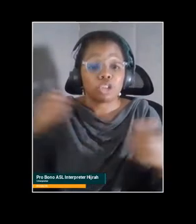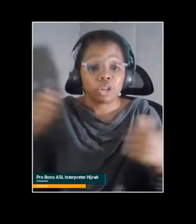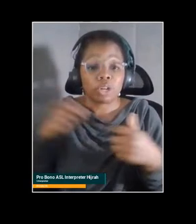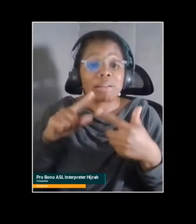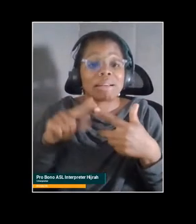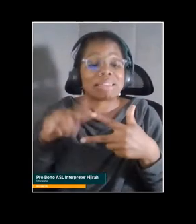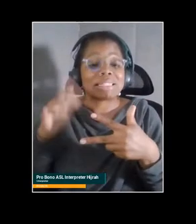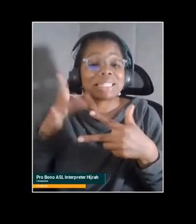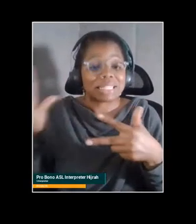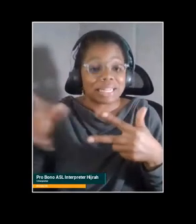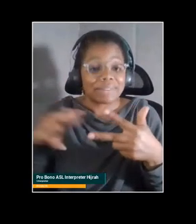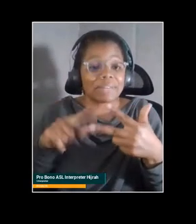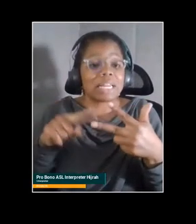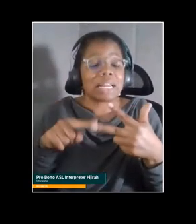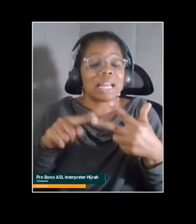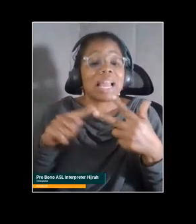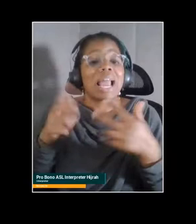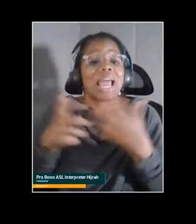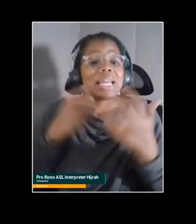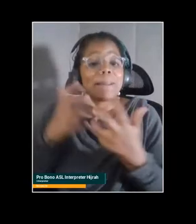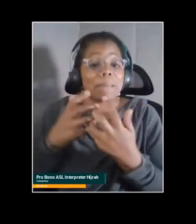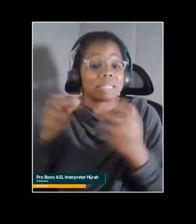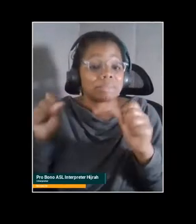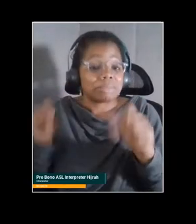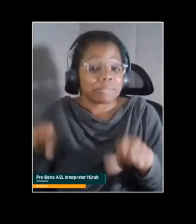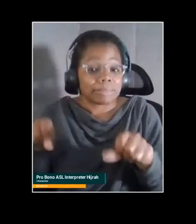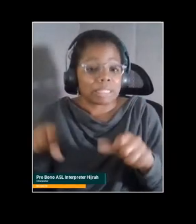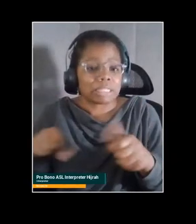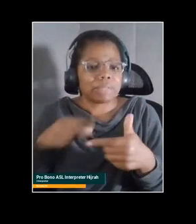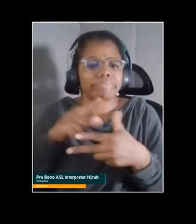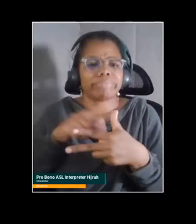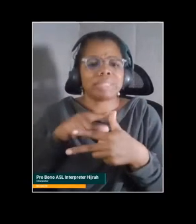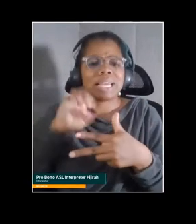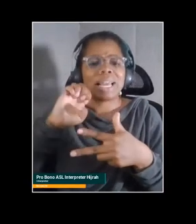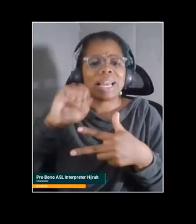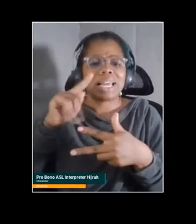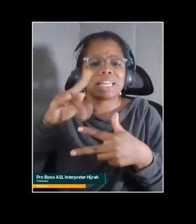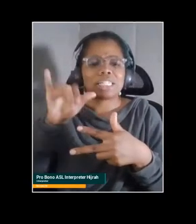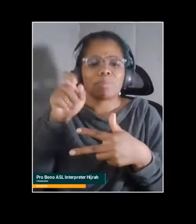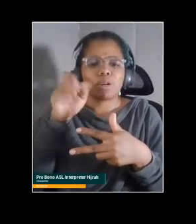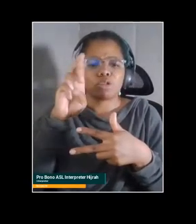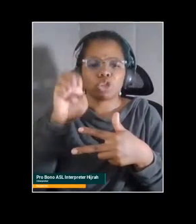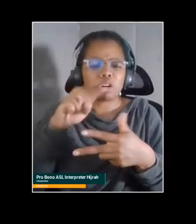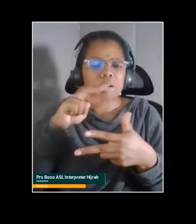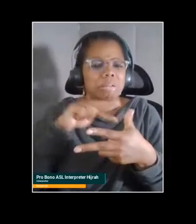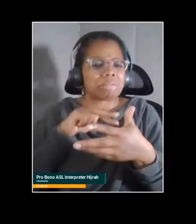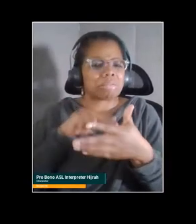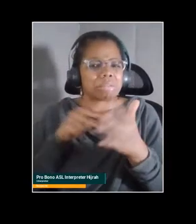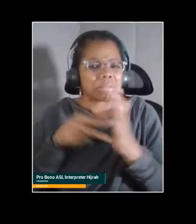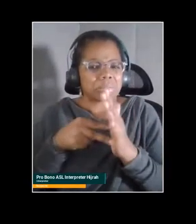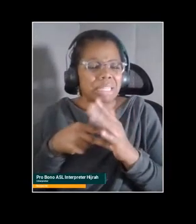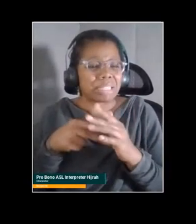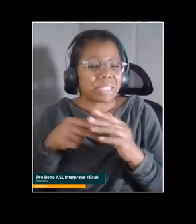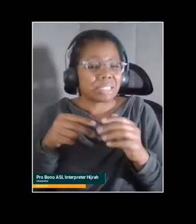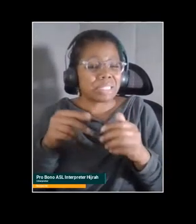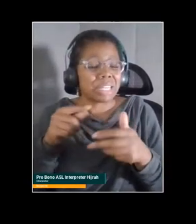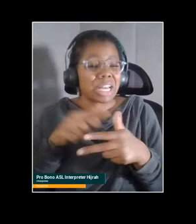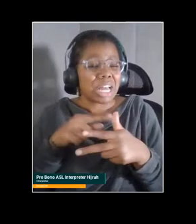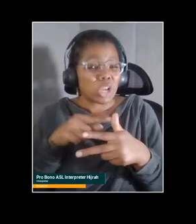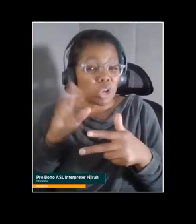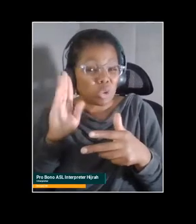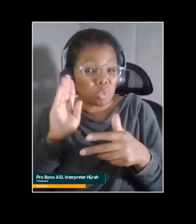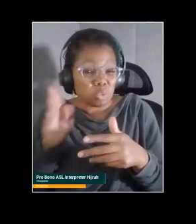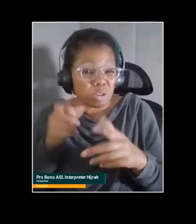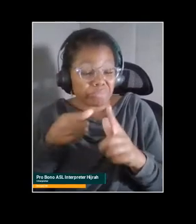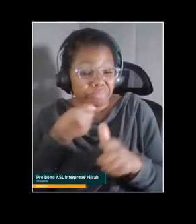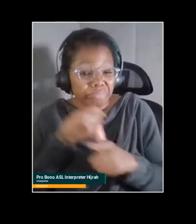capacity. Exposure is the degree to which a system is exposed to changes in climate. Sensitivity is an